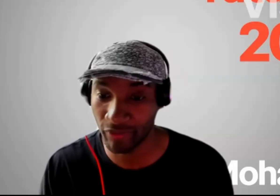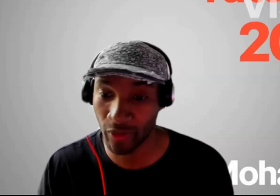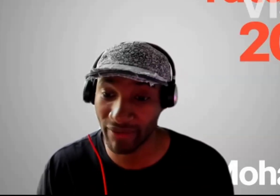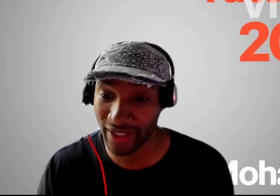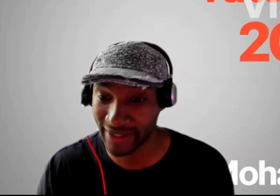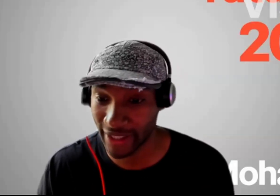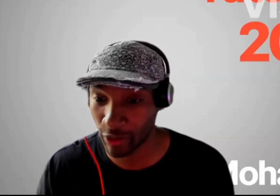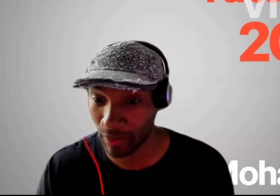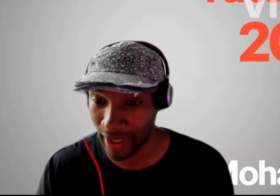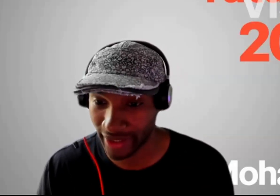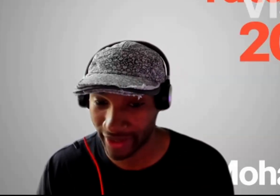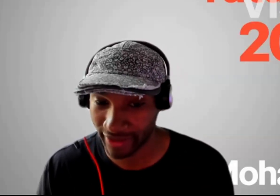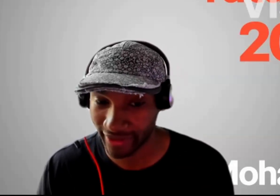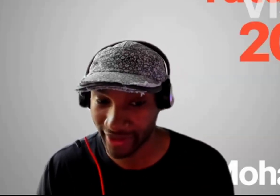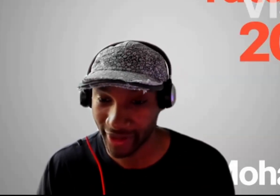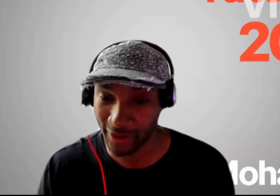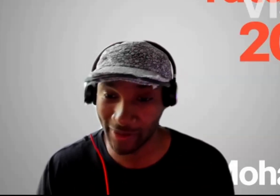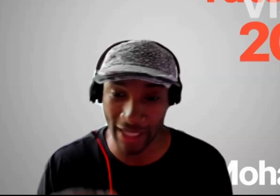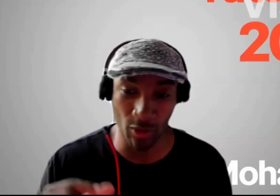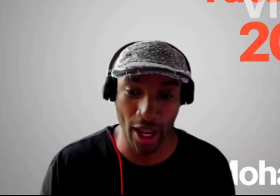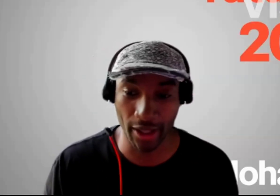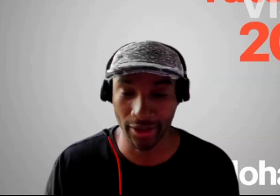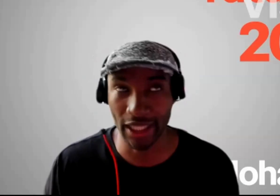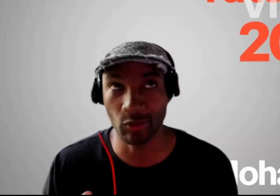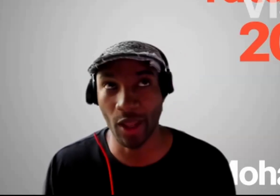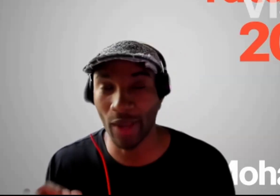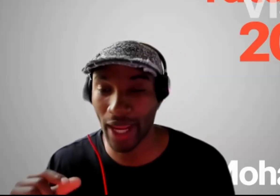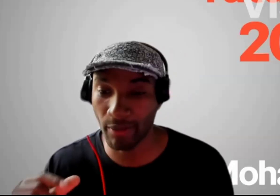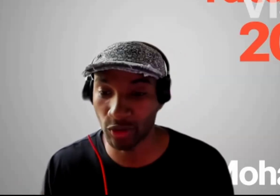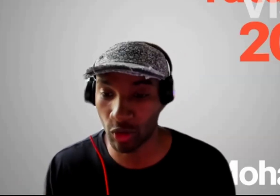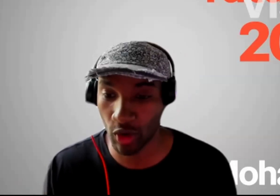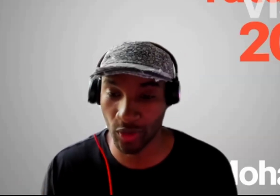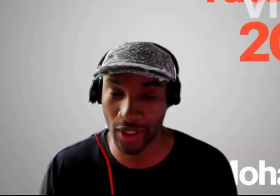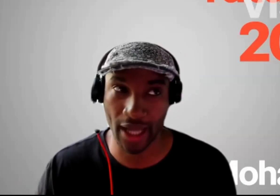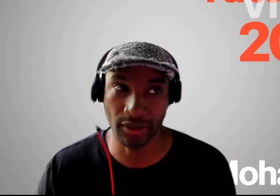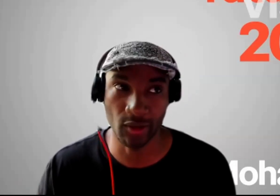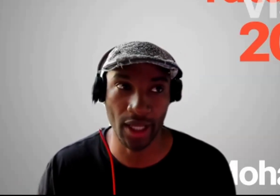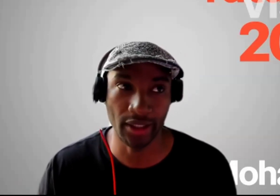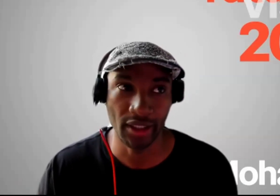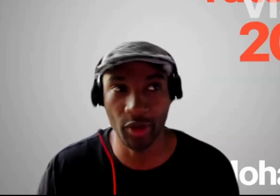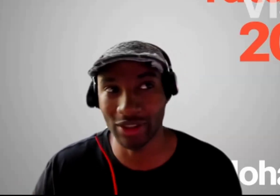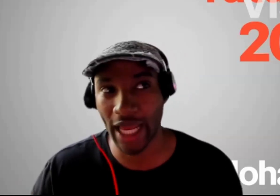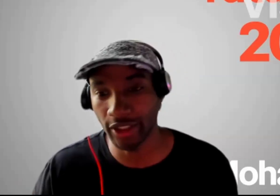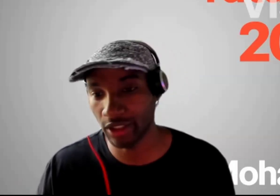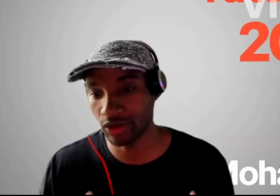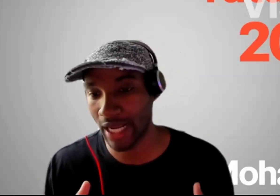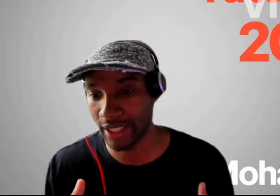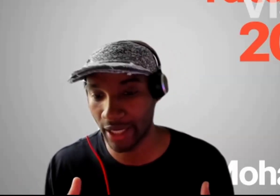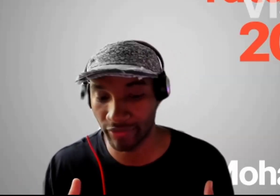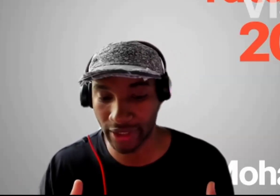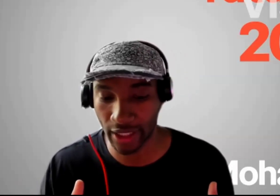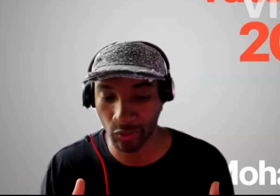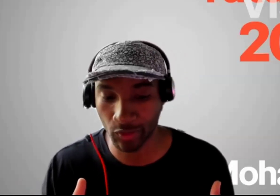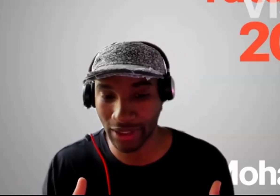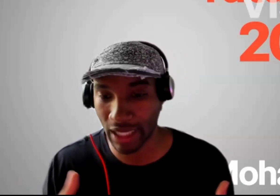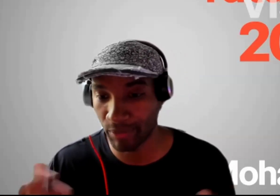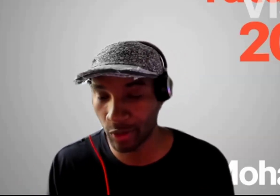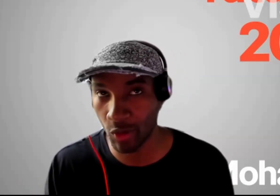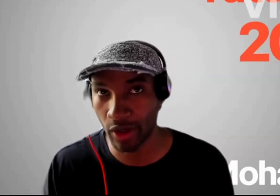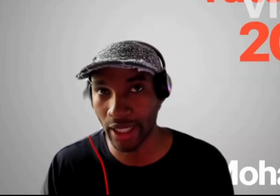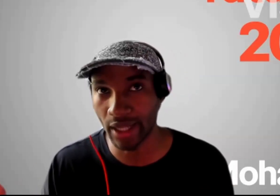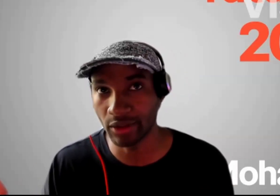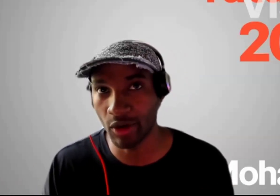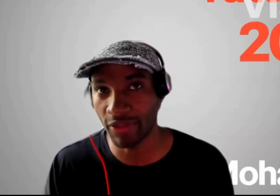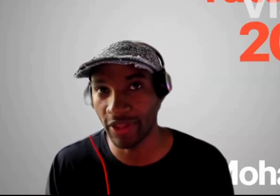working before every single meeting. So that's why we are able to communicate, right? Because architecture at the end of the day, it's a